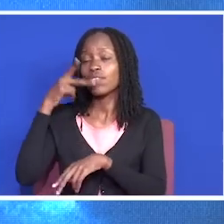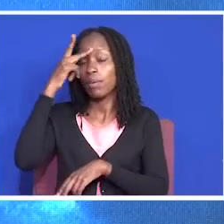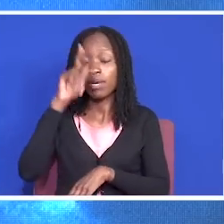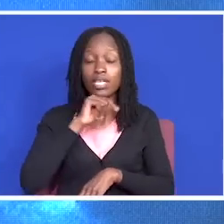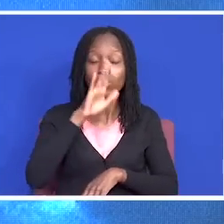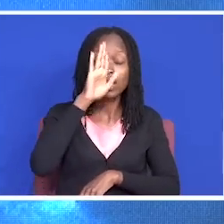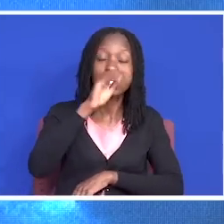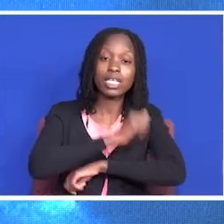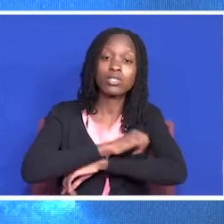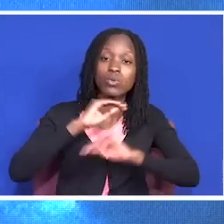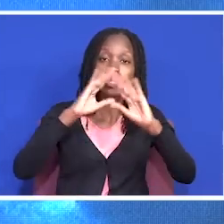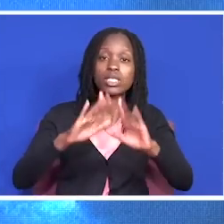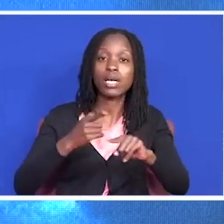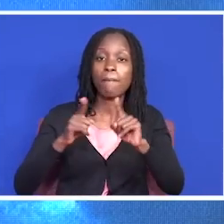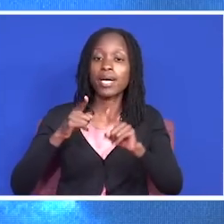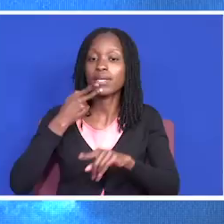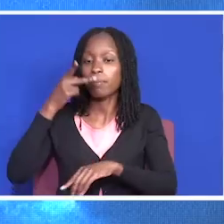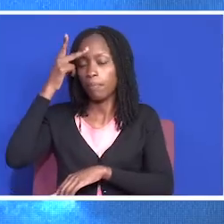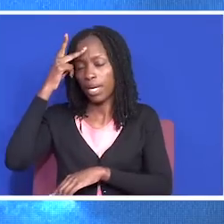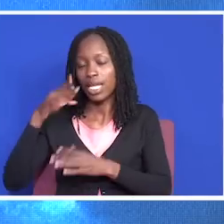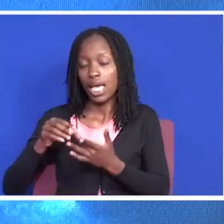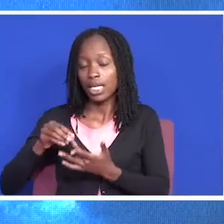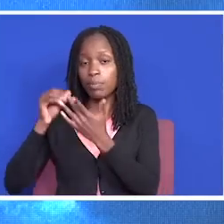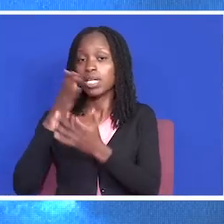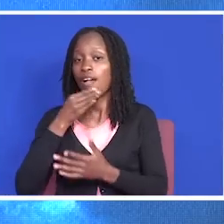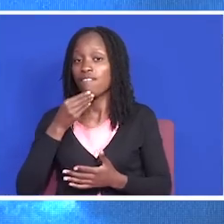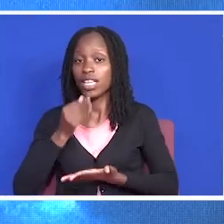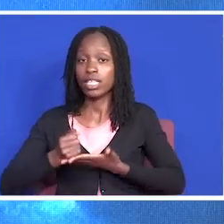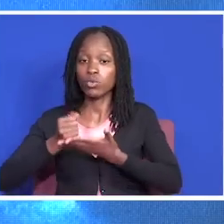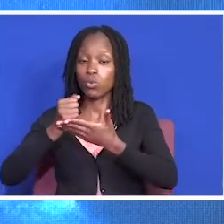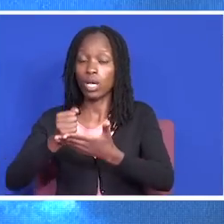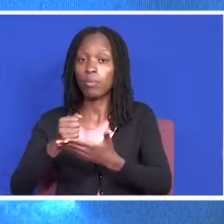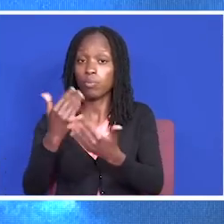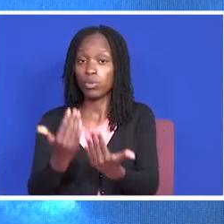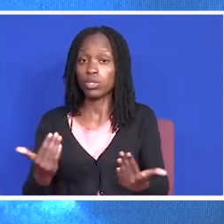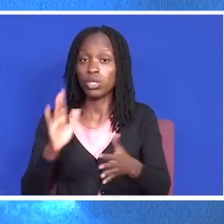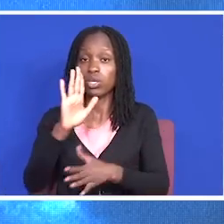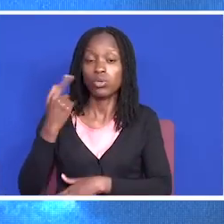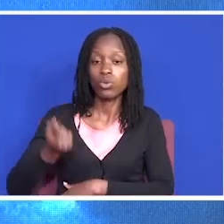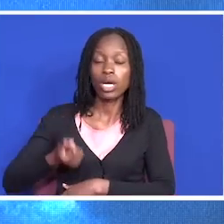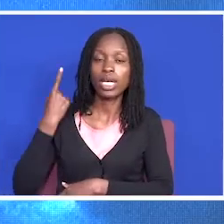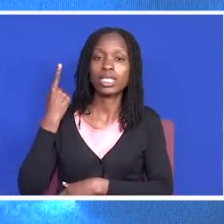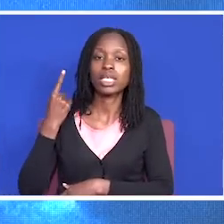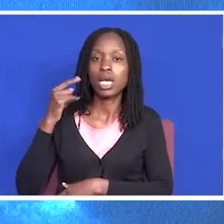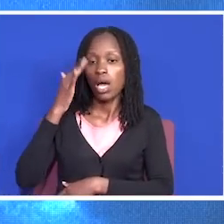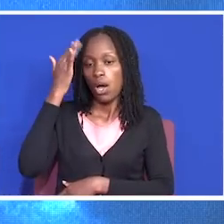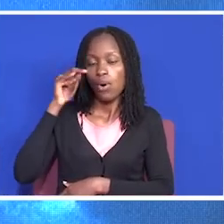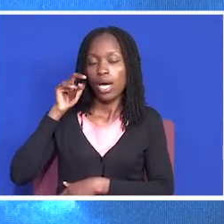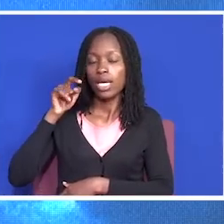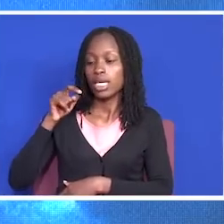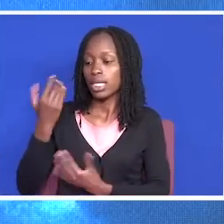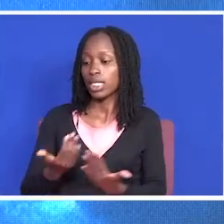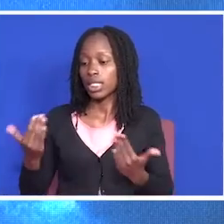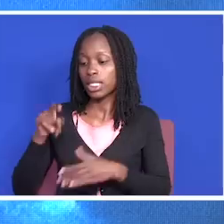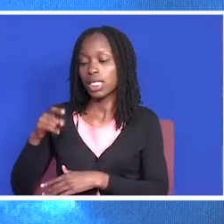teachers, but for parents, for a father especially, to help your child to understand why he needs